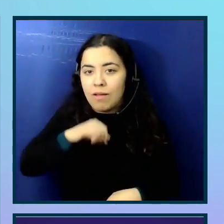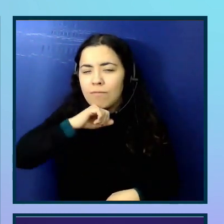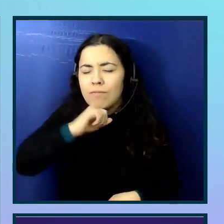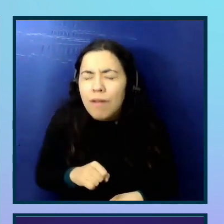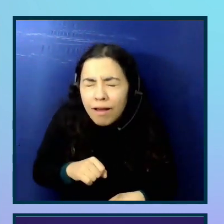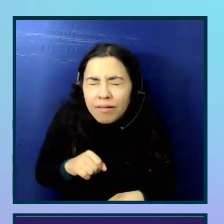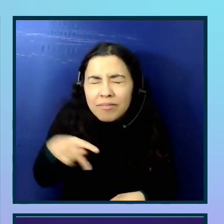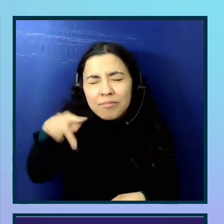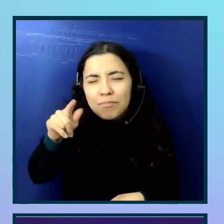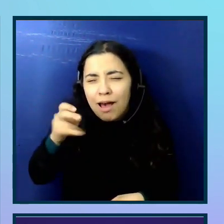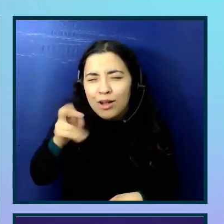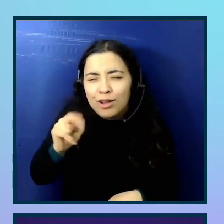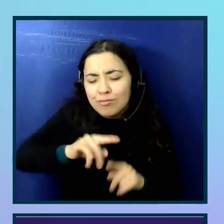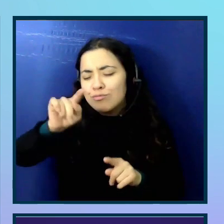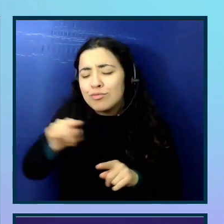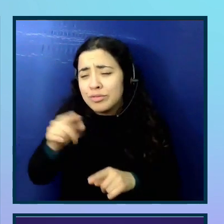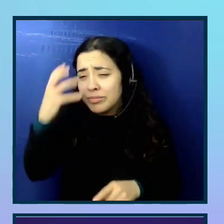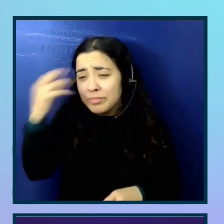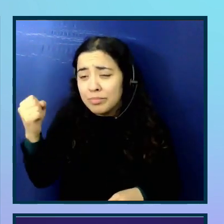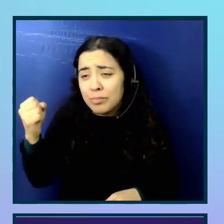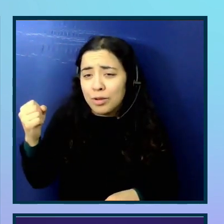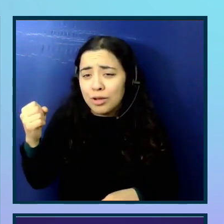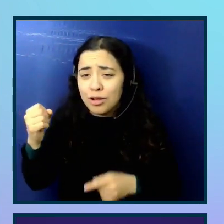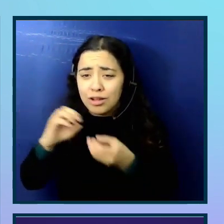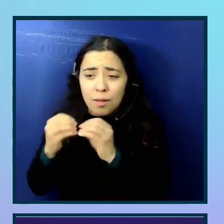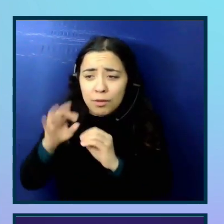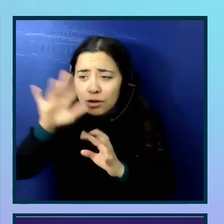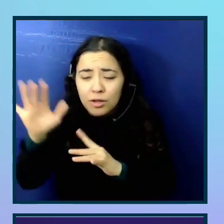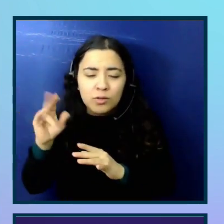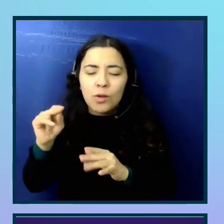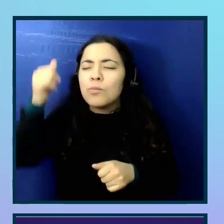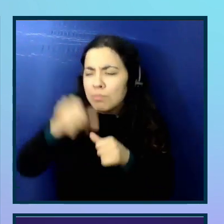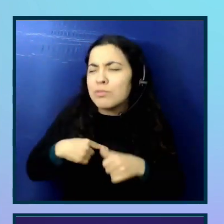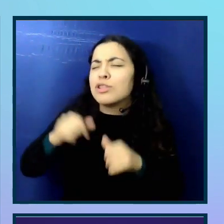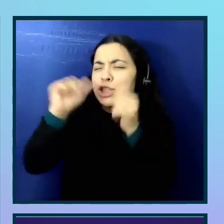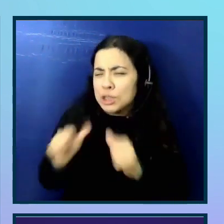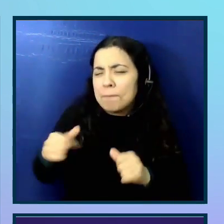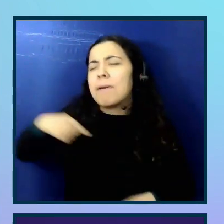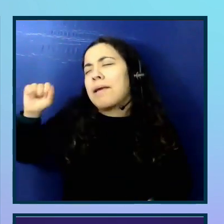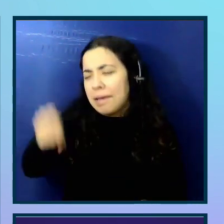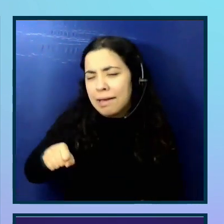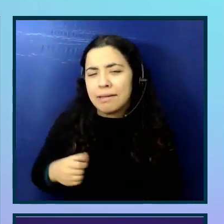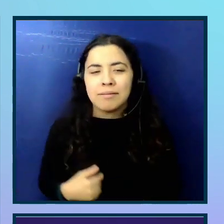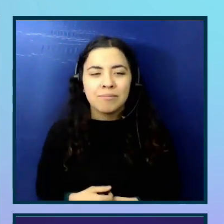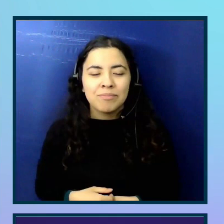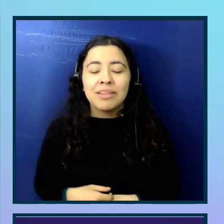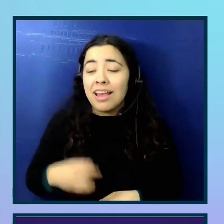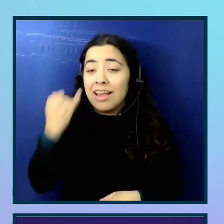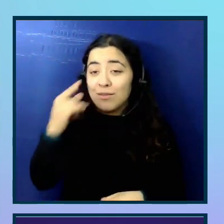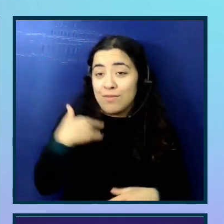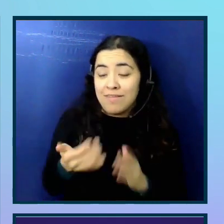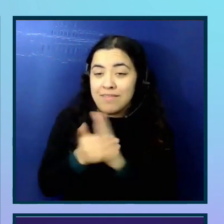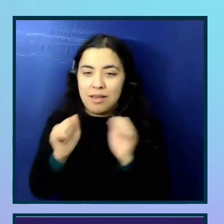the patterns. Like, don't ask me to remember a 4-digit code, ask me to remember a shape, and I can do that. So when you have the ability